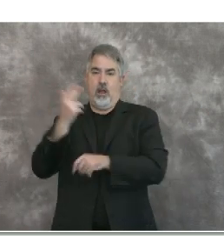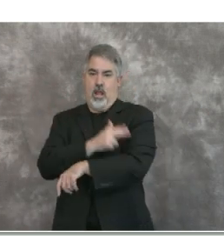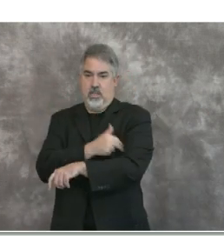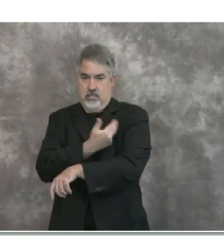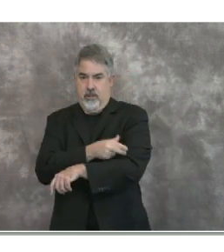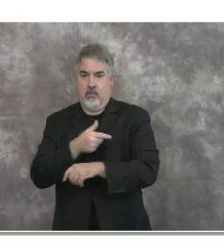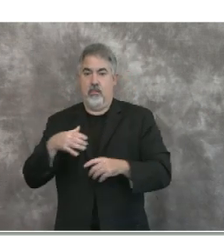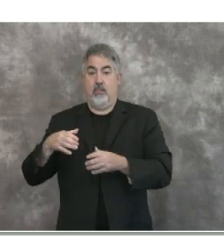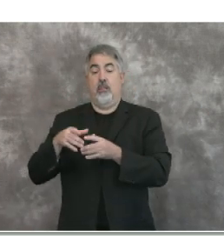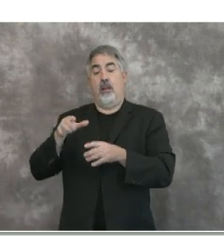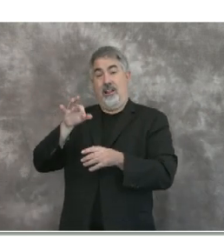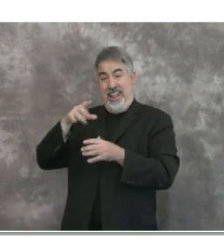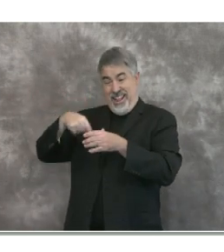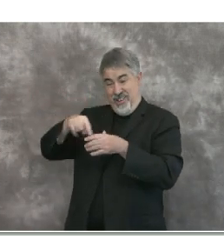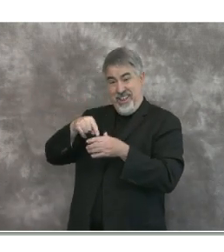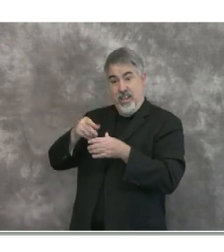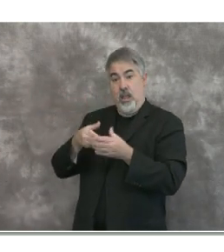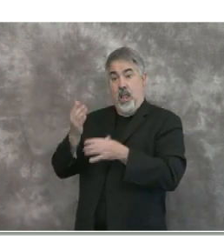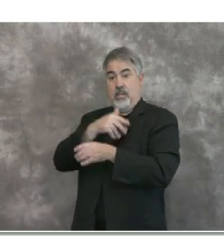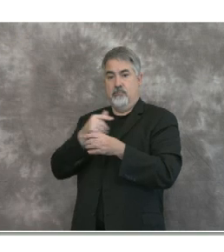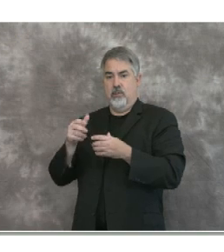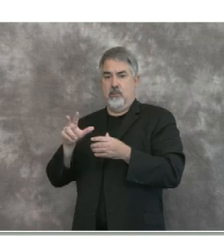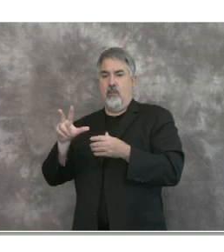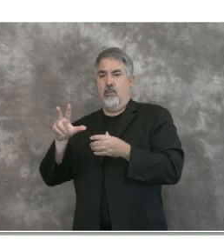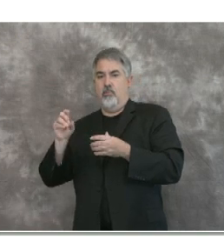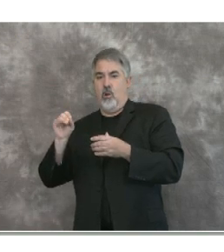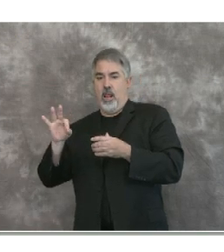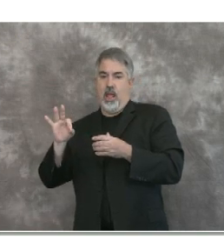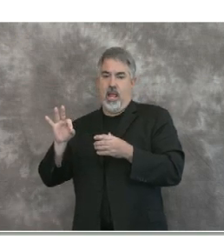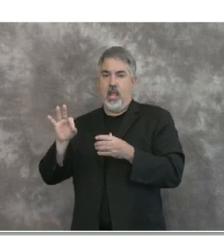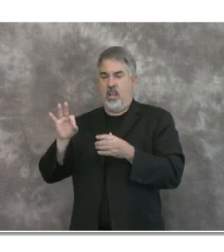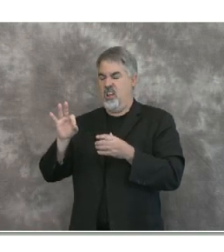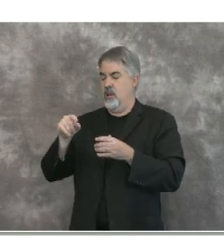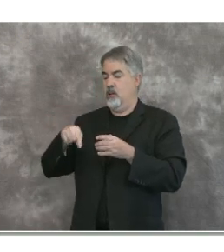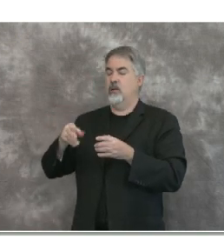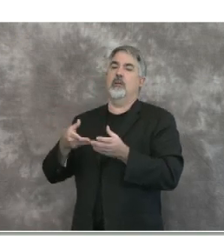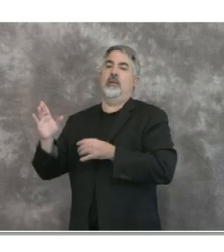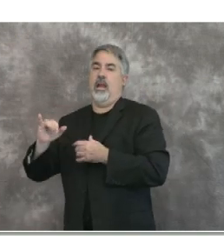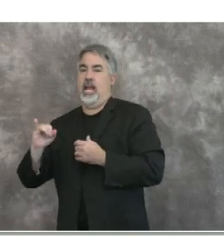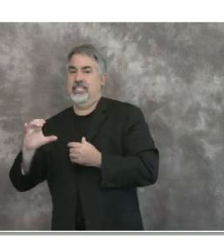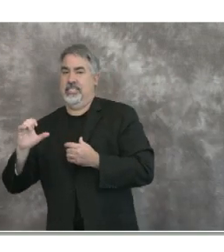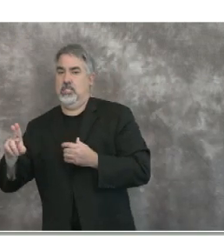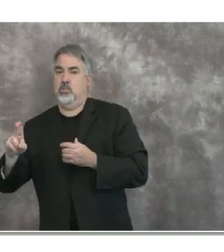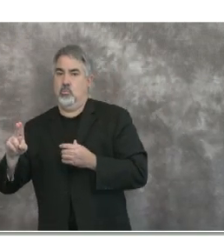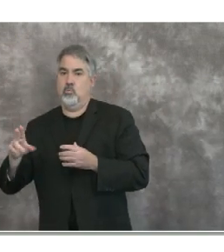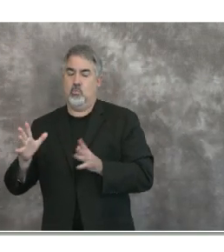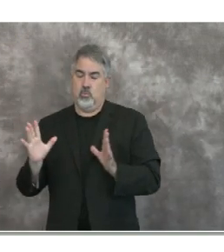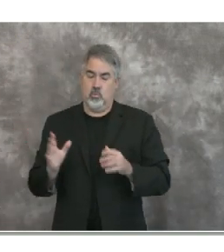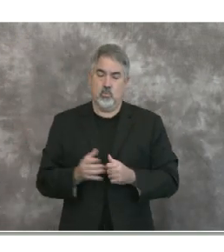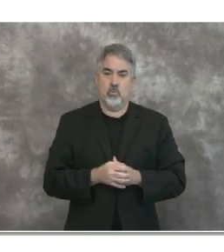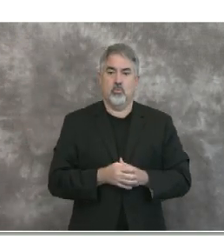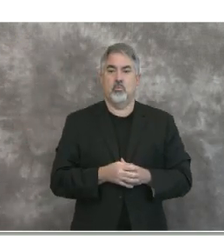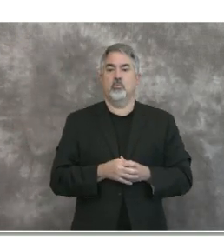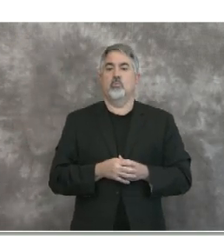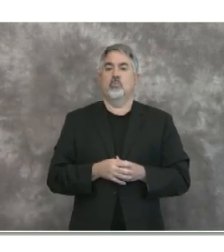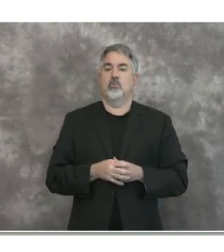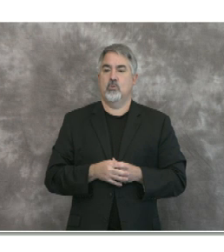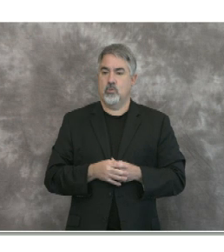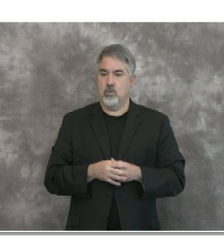those hospitalized, 309, or 31%, have been admitted to the